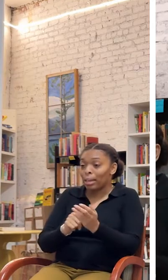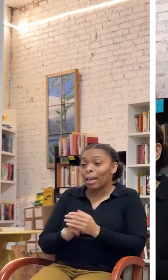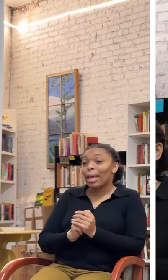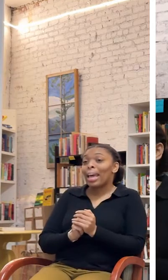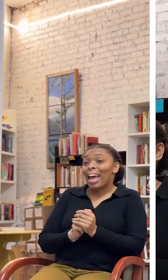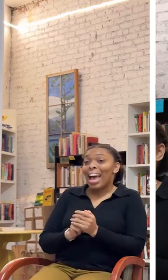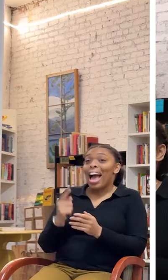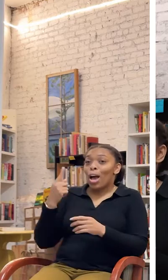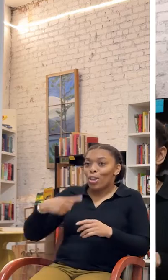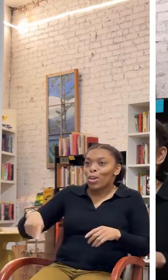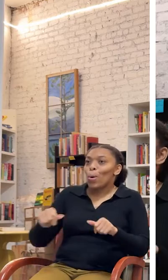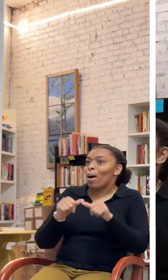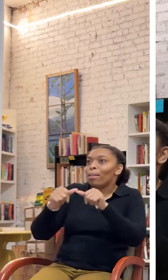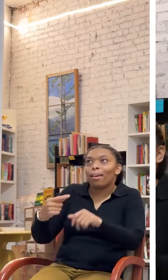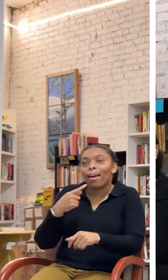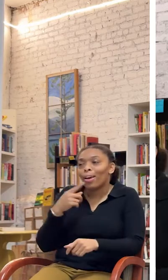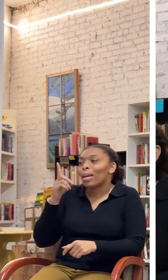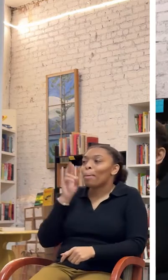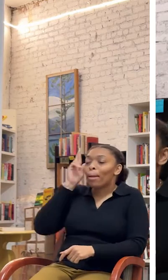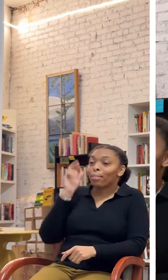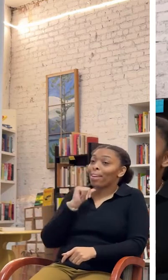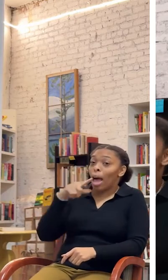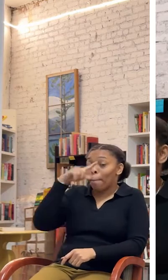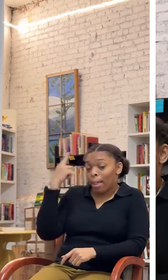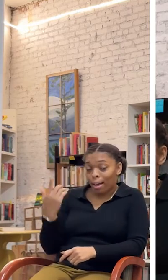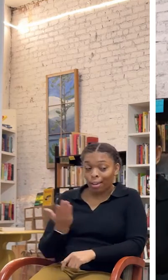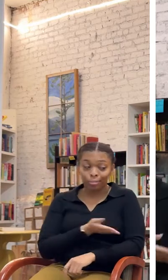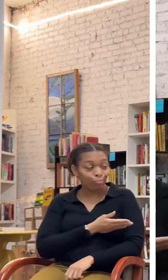keep mentioning Dominicans are not Black,